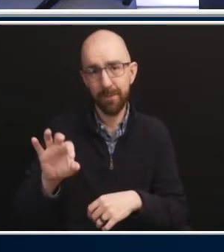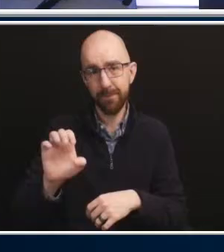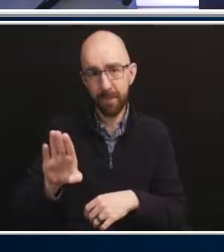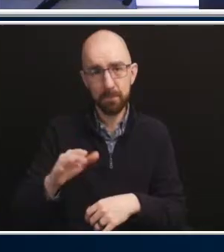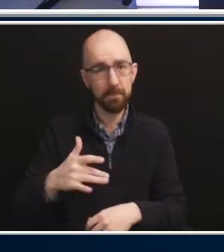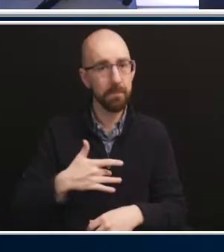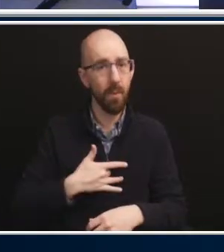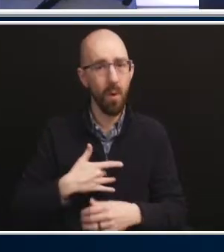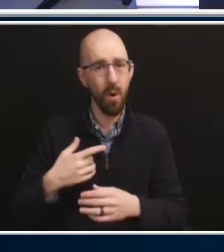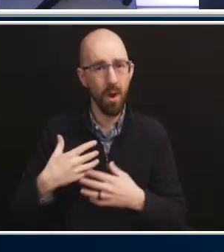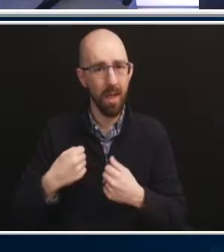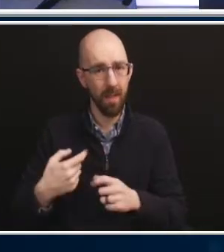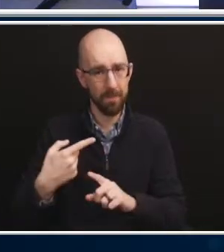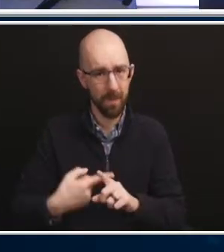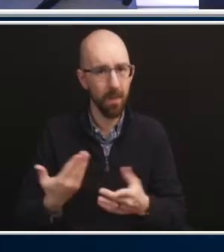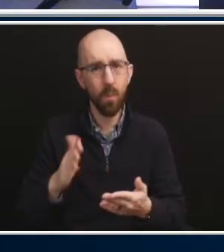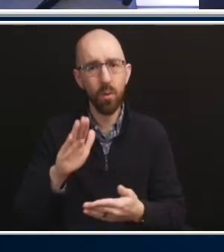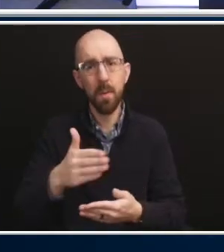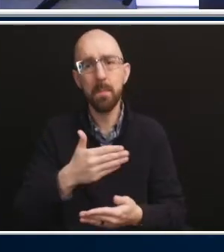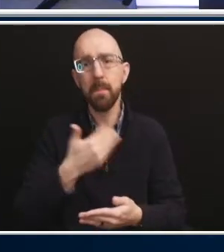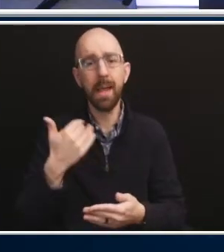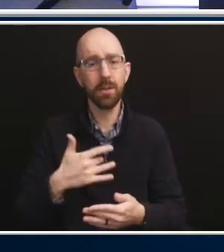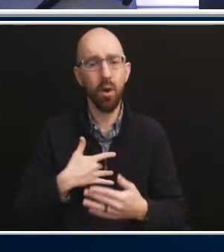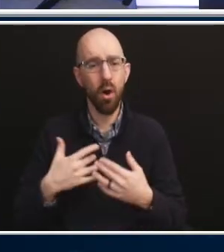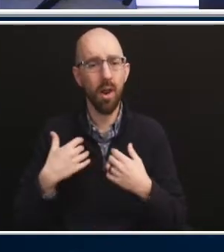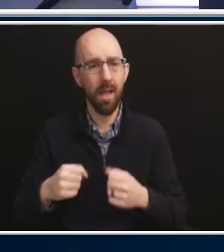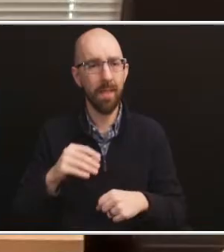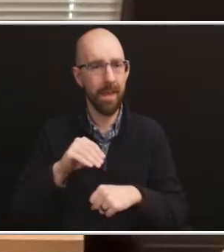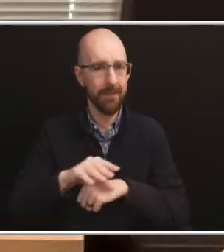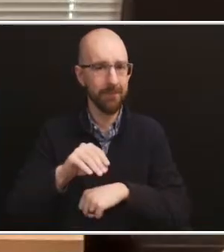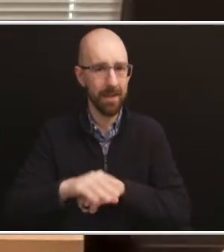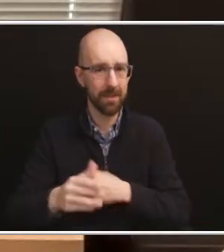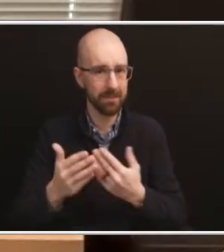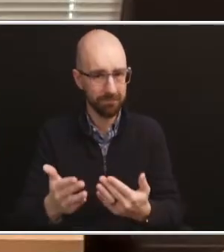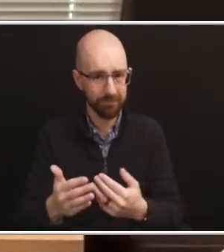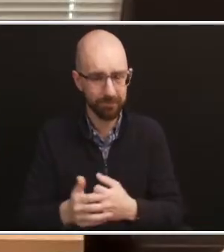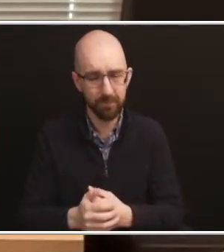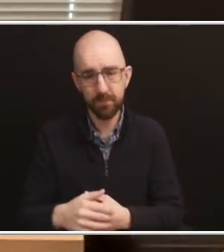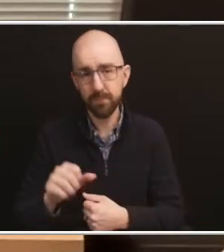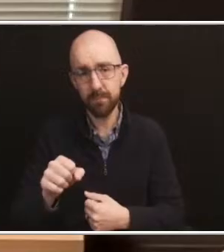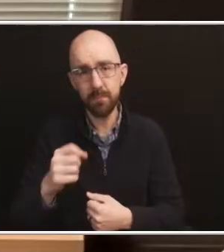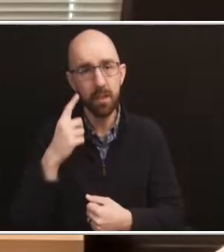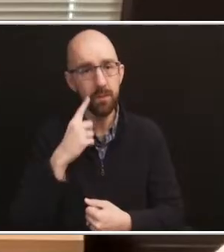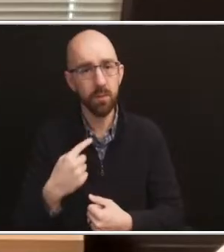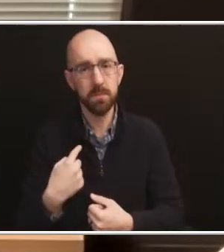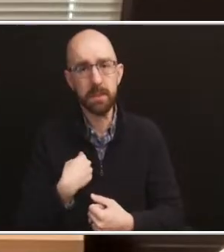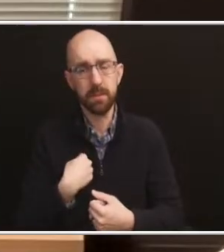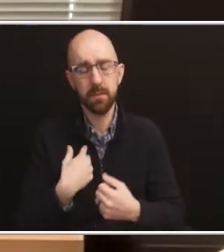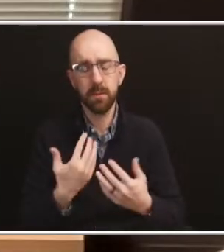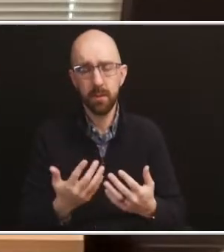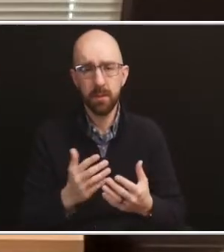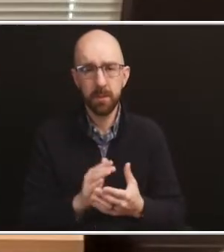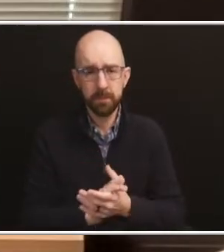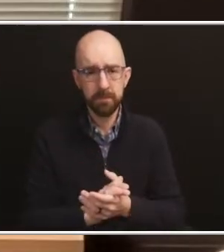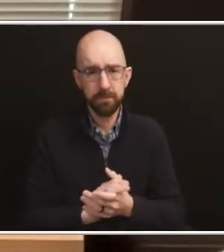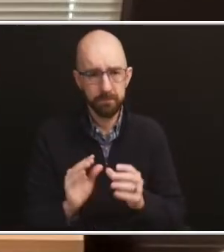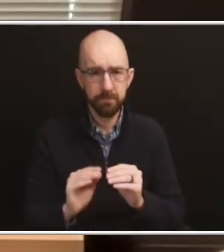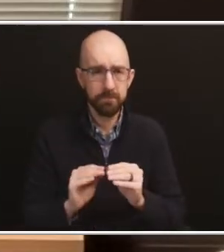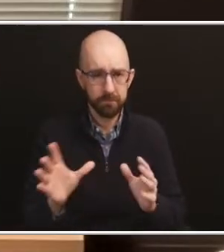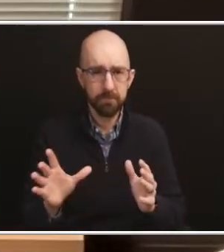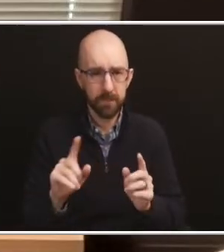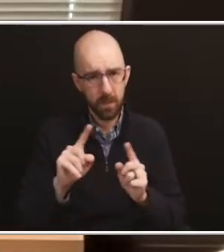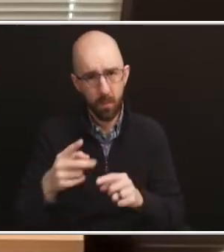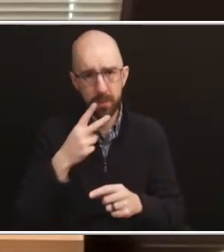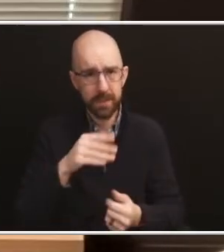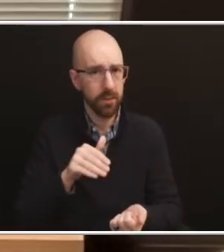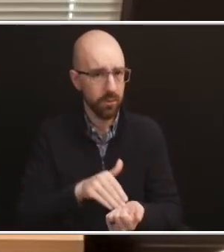What is your best heart advice? Yeah, I think for me it's obviously going to see your doctor, but